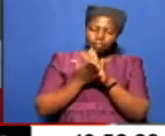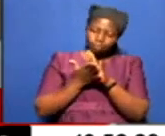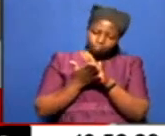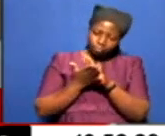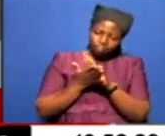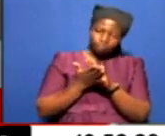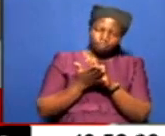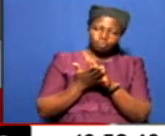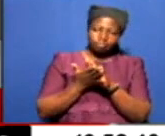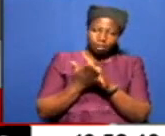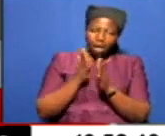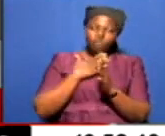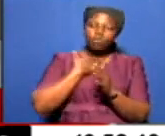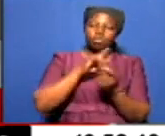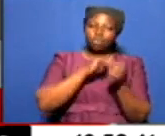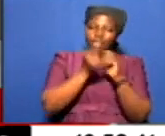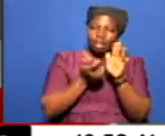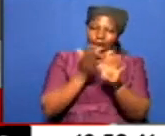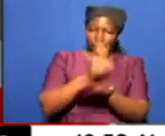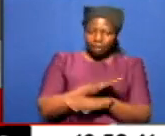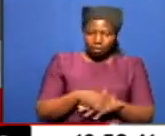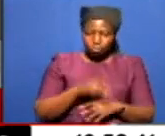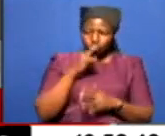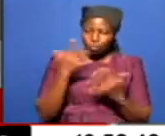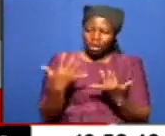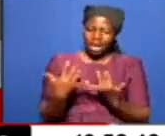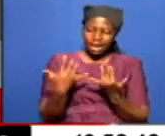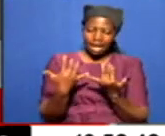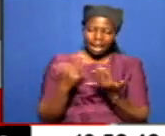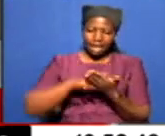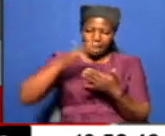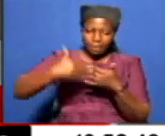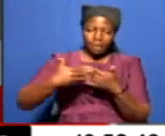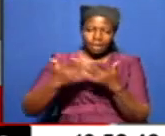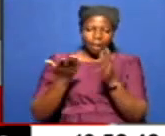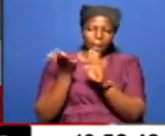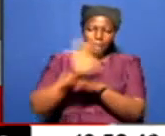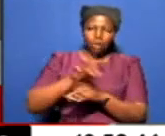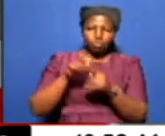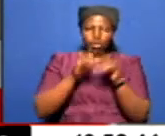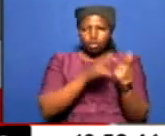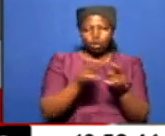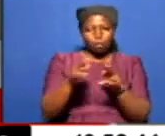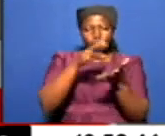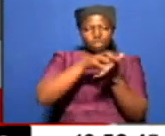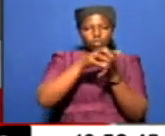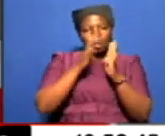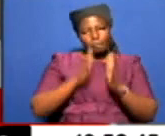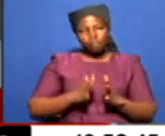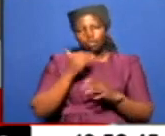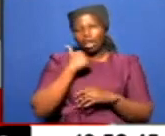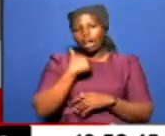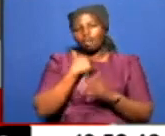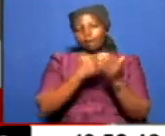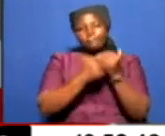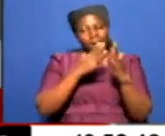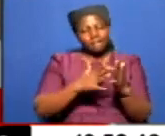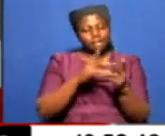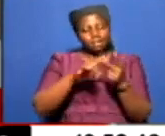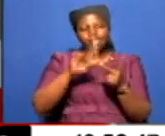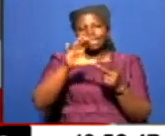of a person. Mm-hmm. So we have agencies, we have partners, CSOs, who come in and try